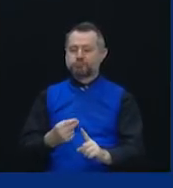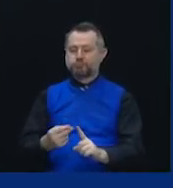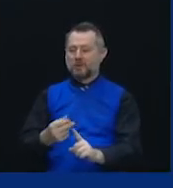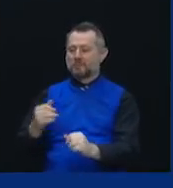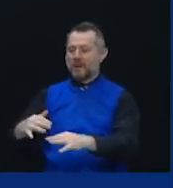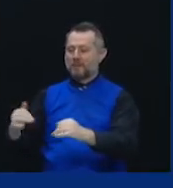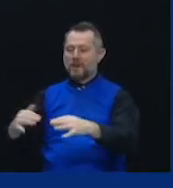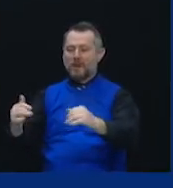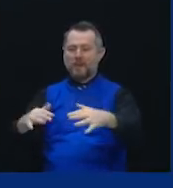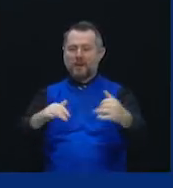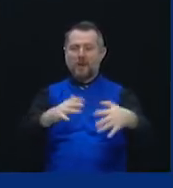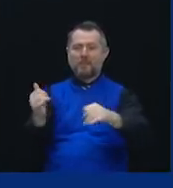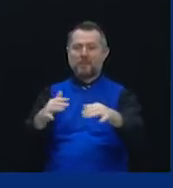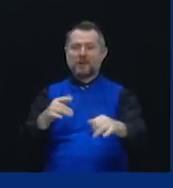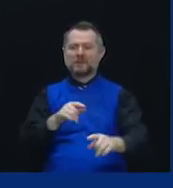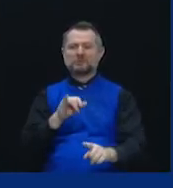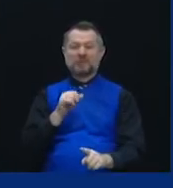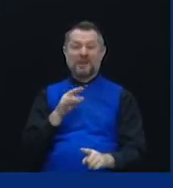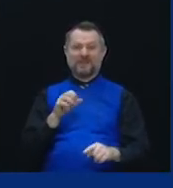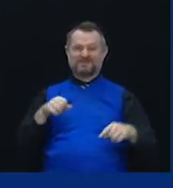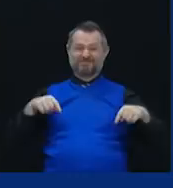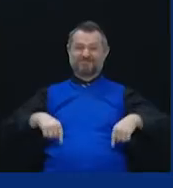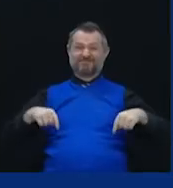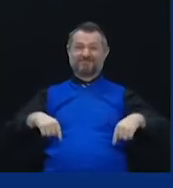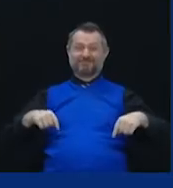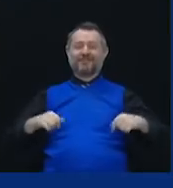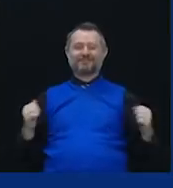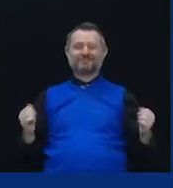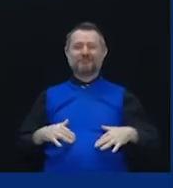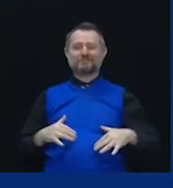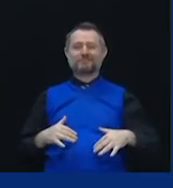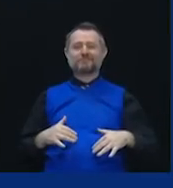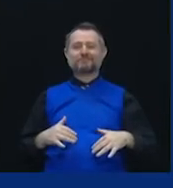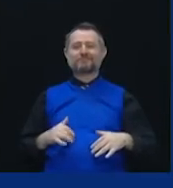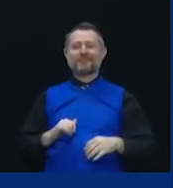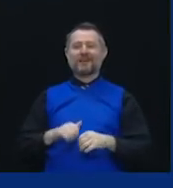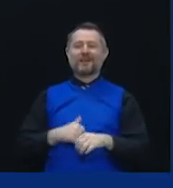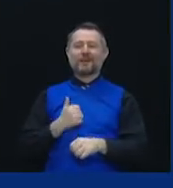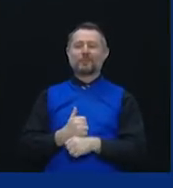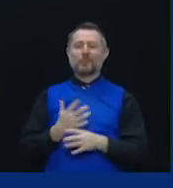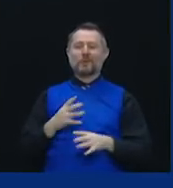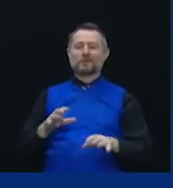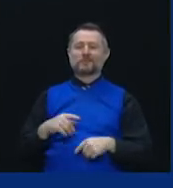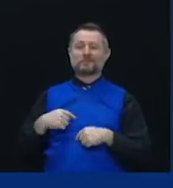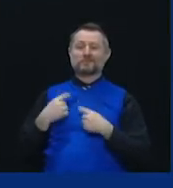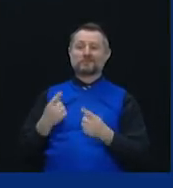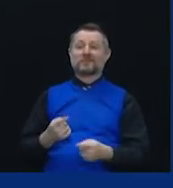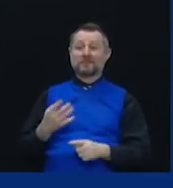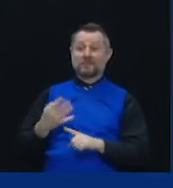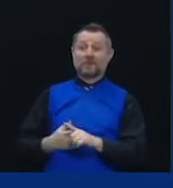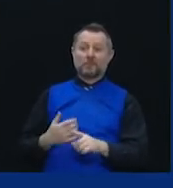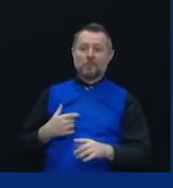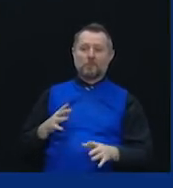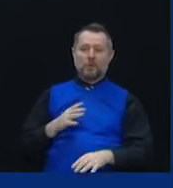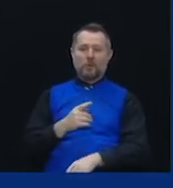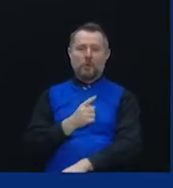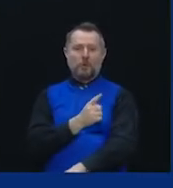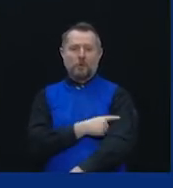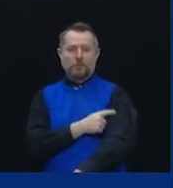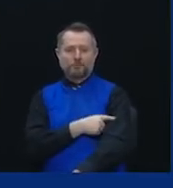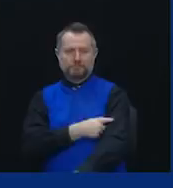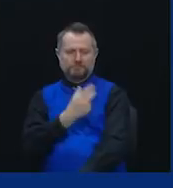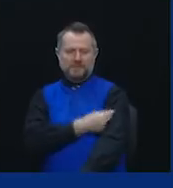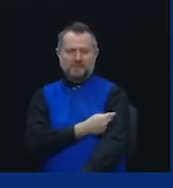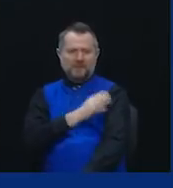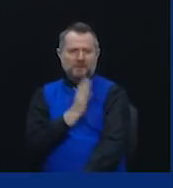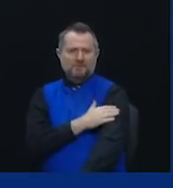the systemic approach we've taken over the last 4 months to get shots into the arms of New Yorkers as soon as